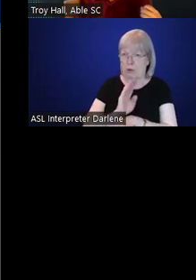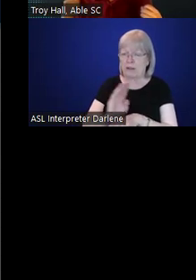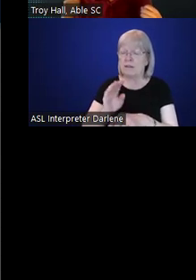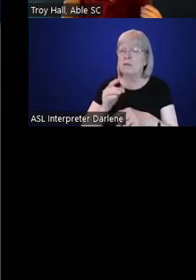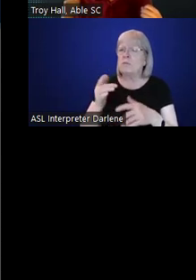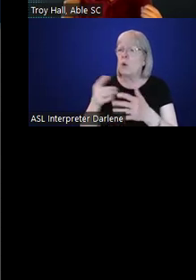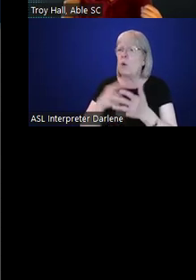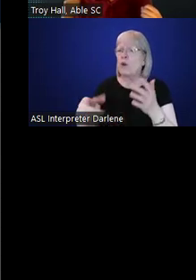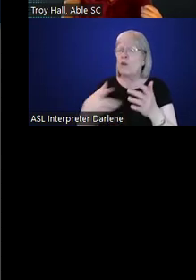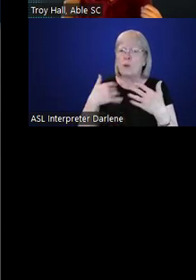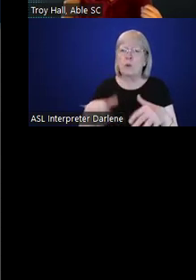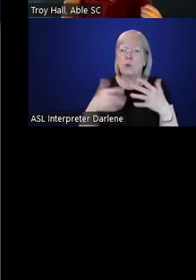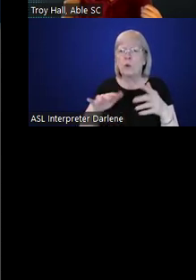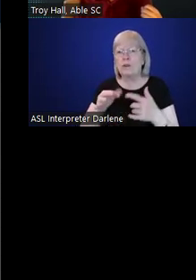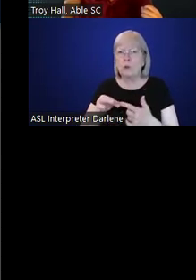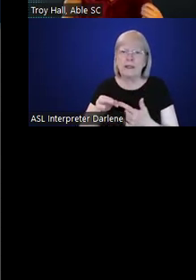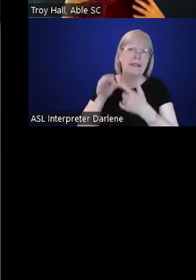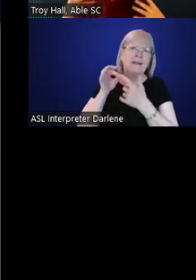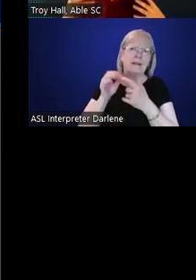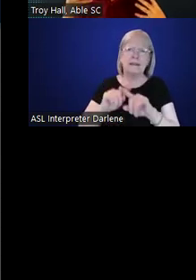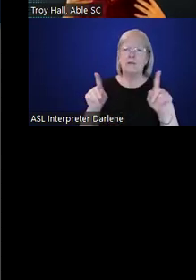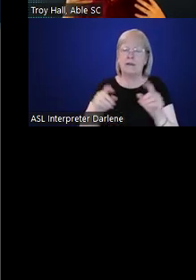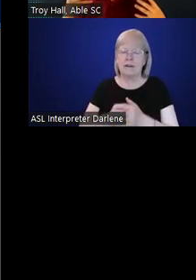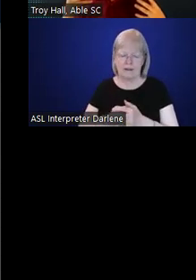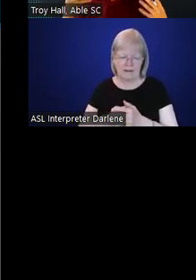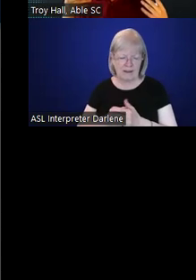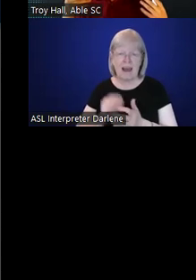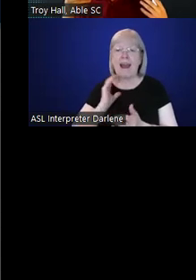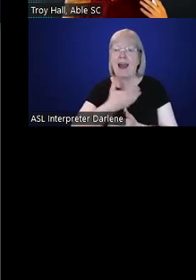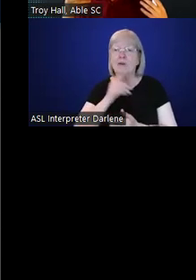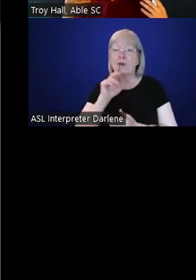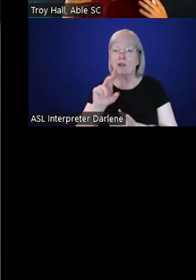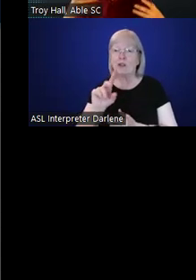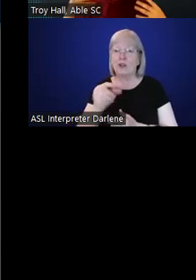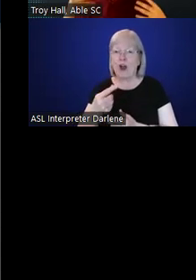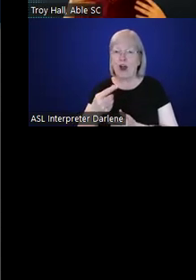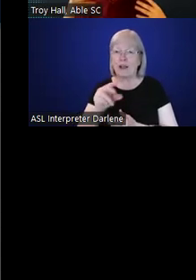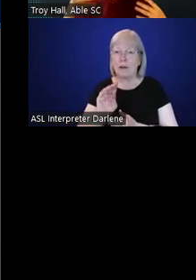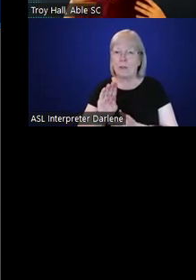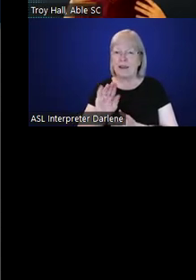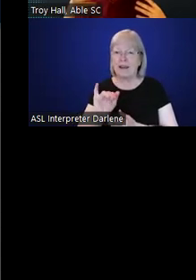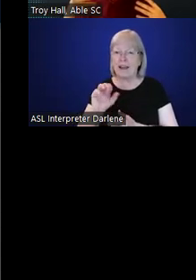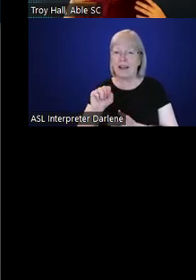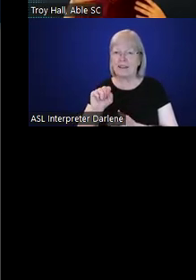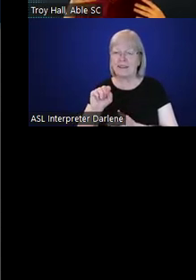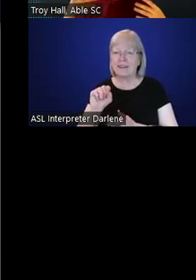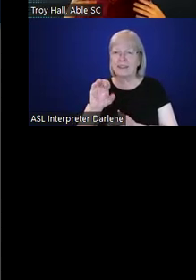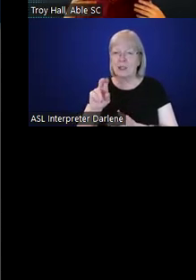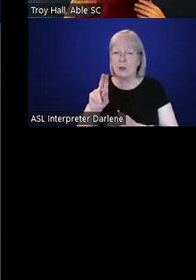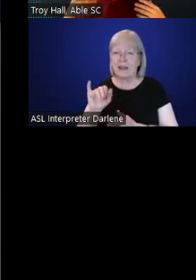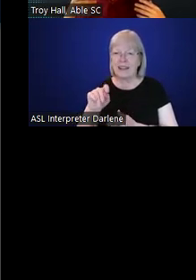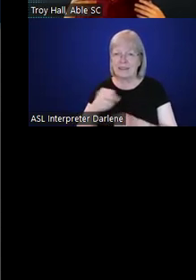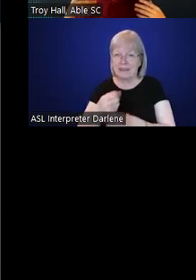I think ours was dog biscuits, which were great. They made dog biscuits, but also there was one that made